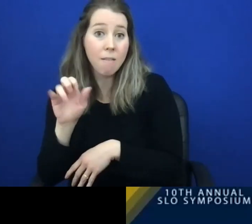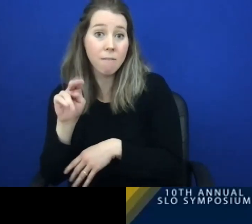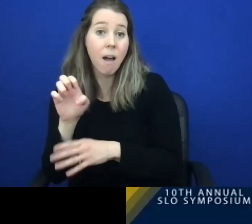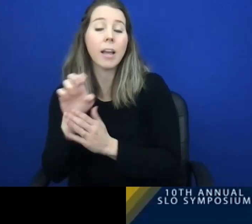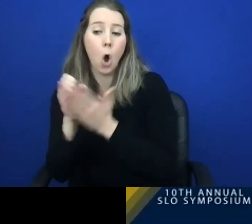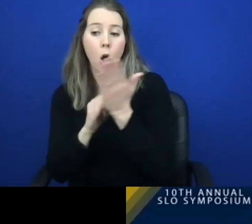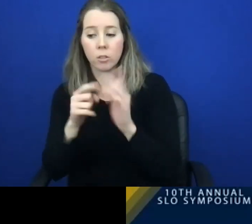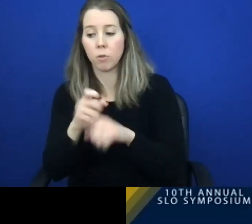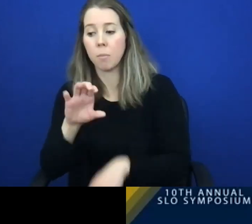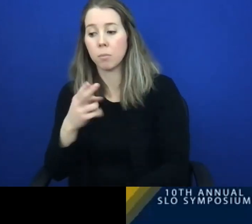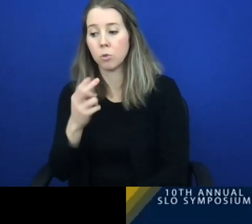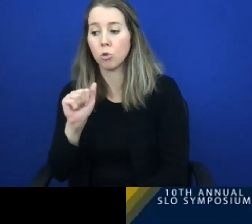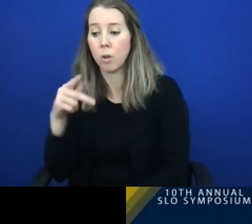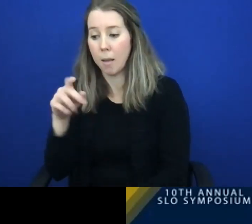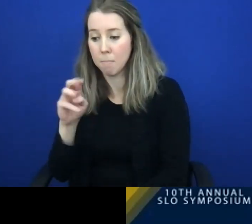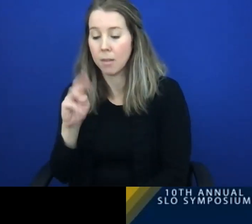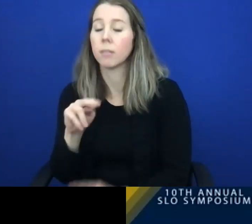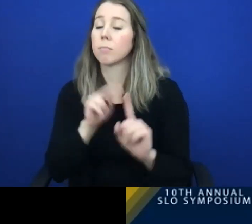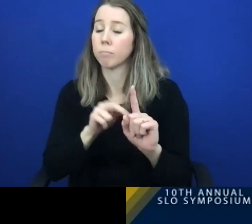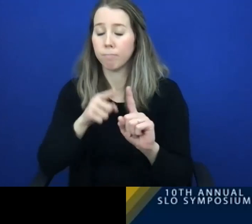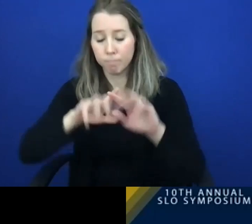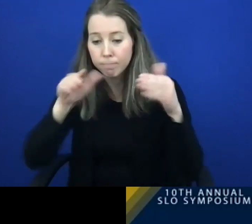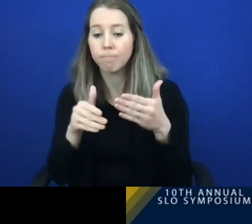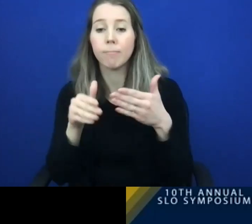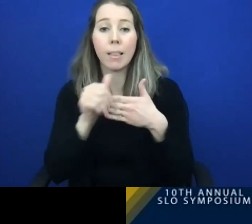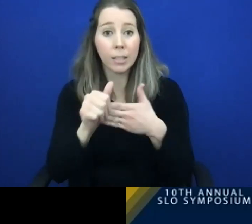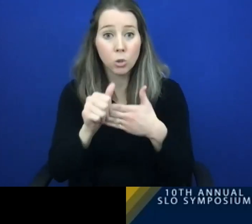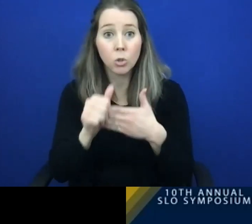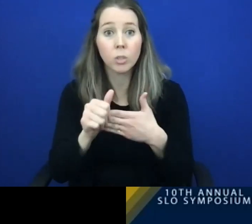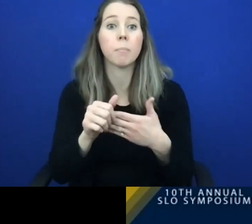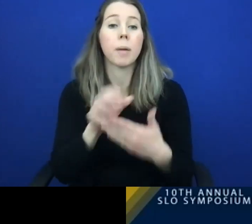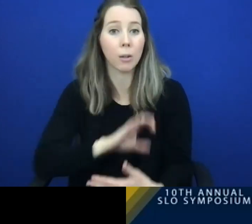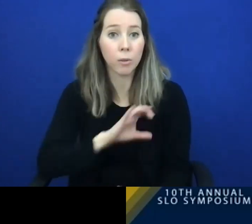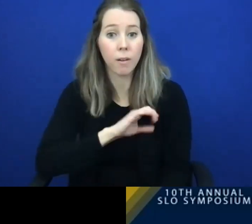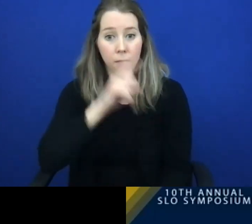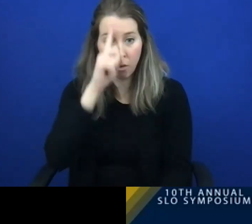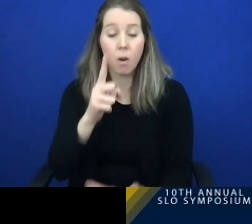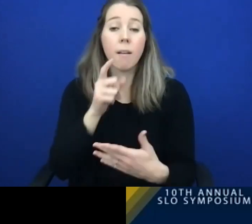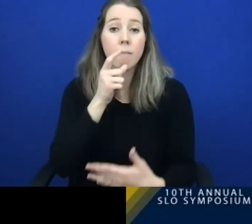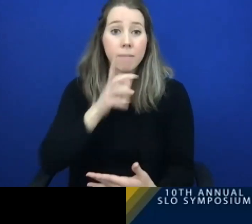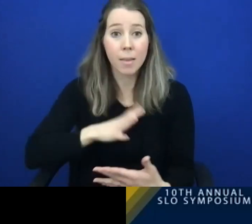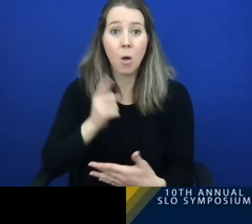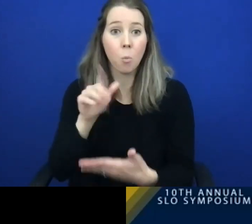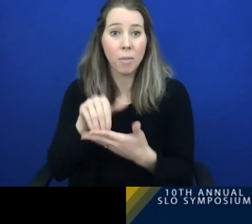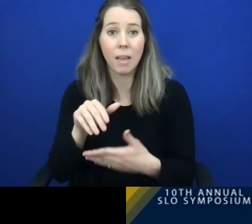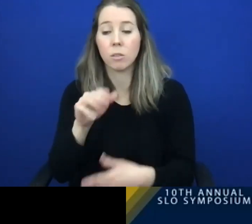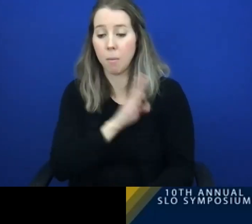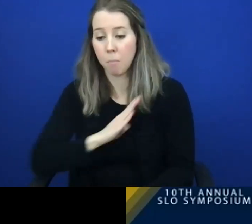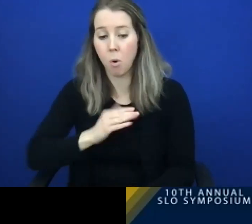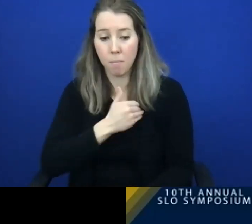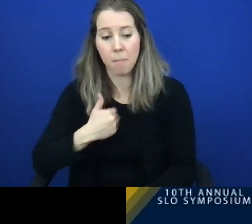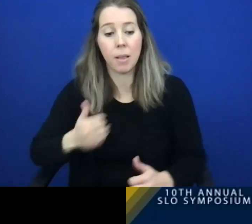Her dissertation focuses on the leadership traits of female Fortune 1000 board members. She lives with her husband, Dr.